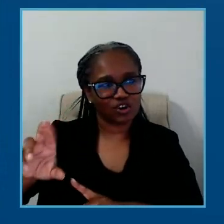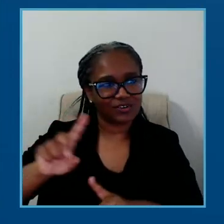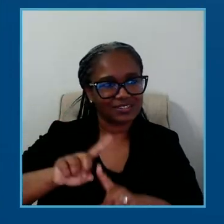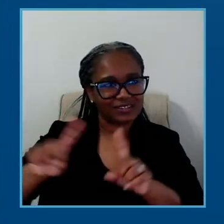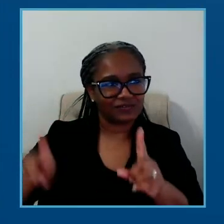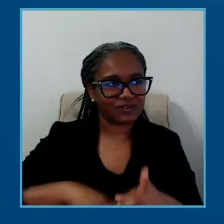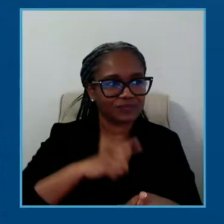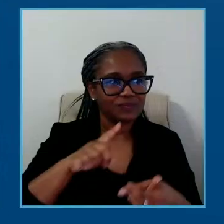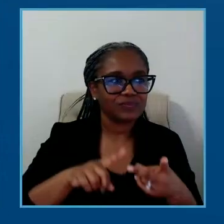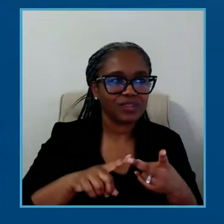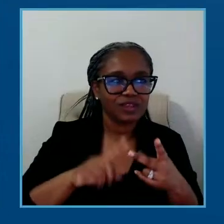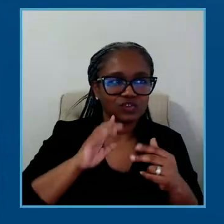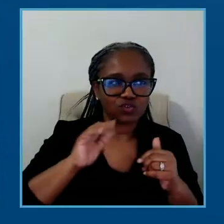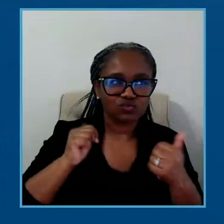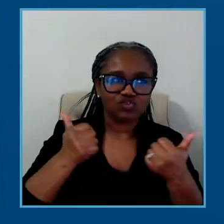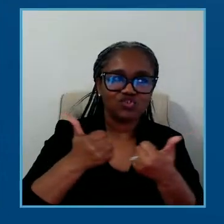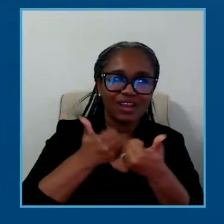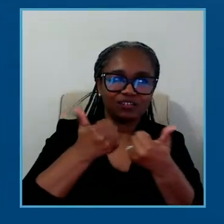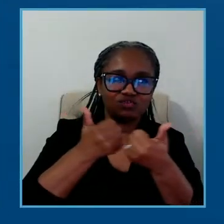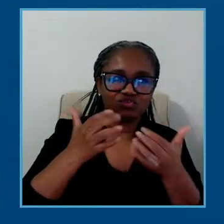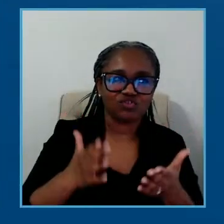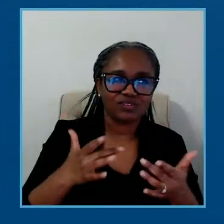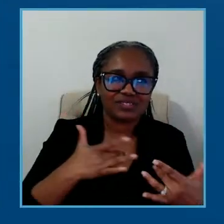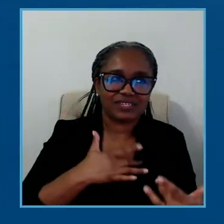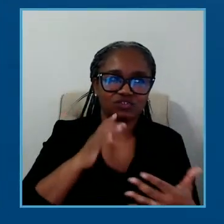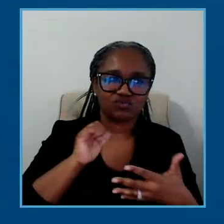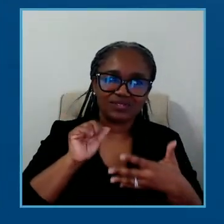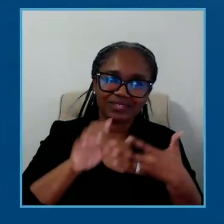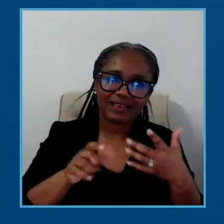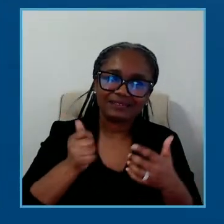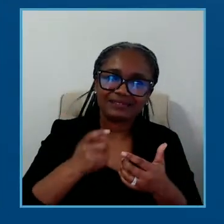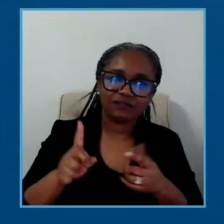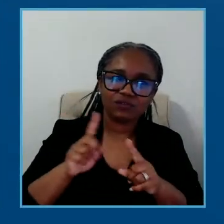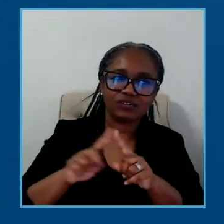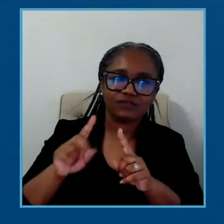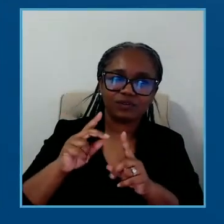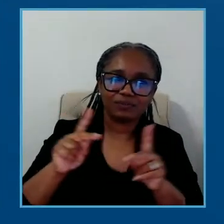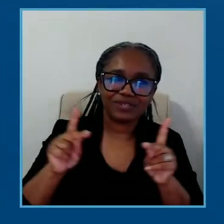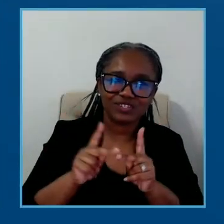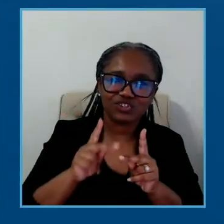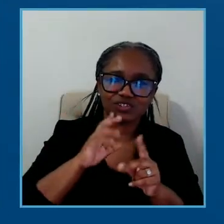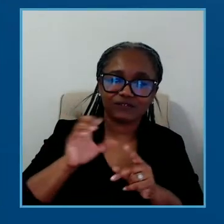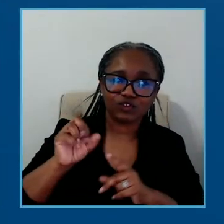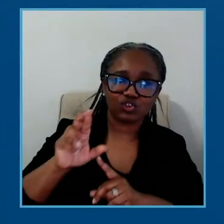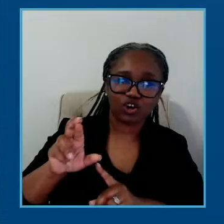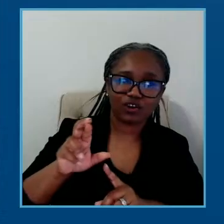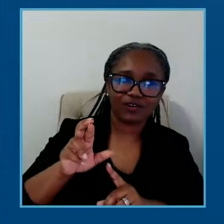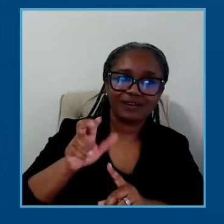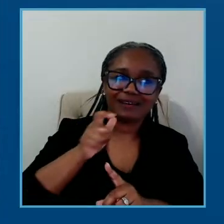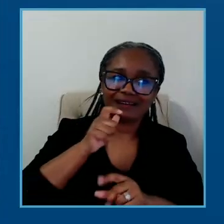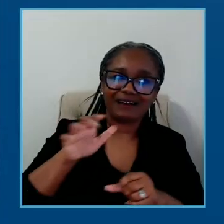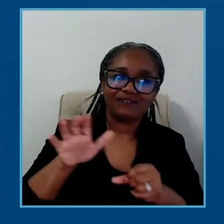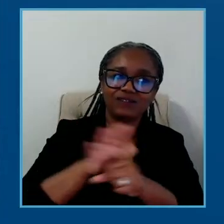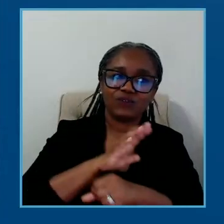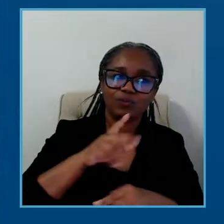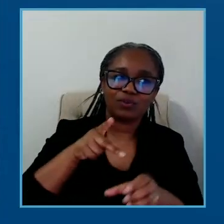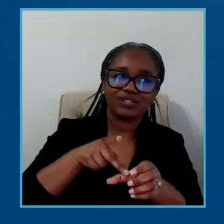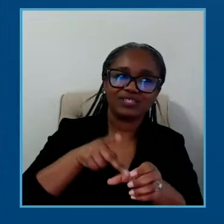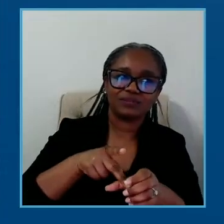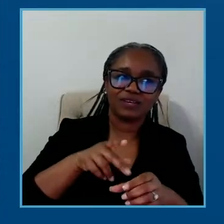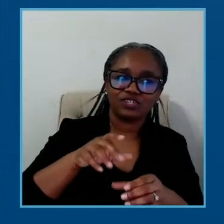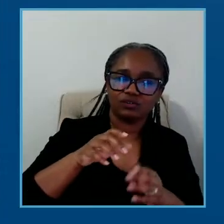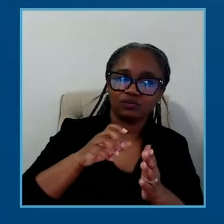party and with to be known as Democrats. Section 2, discrimination in the conduct of Democratic Party affairs